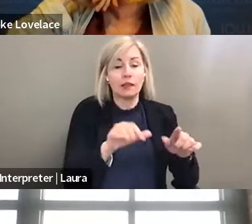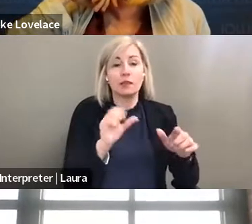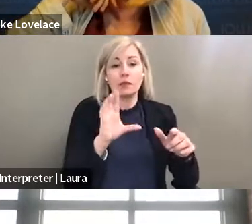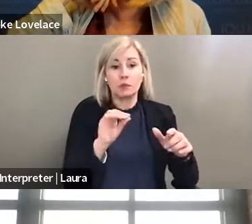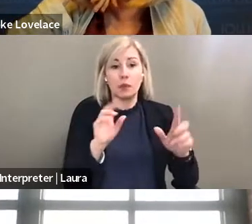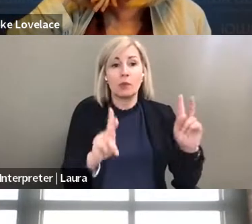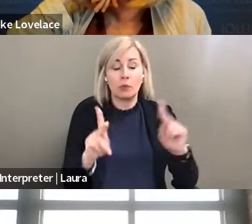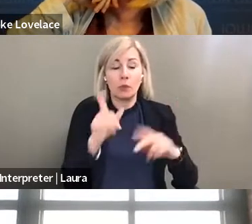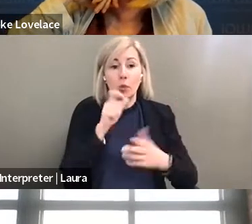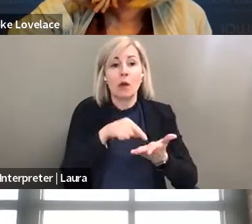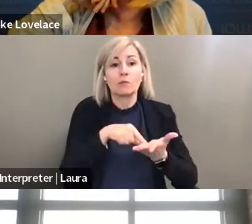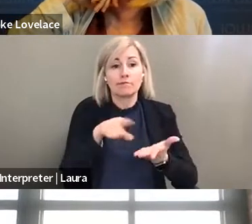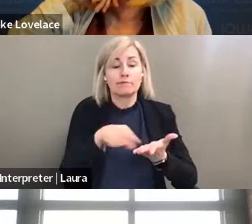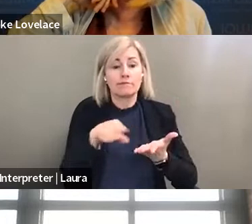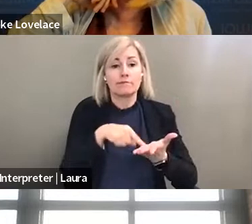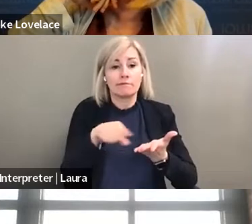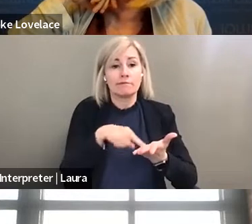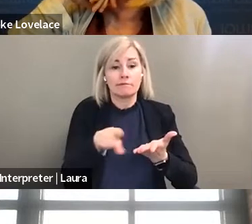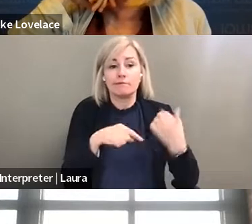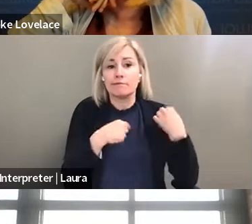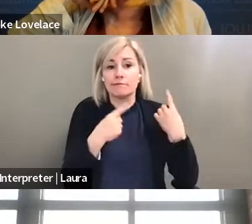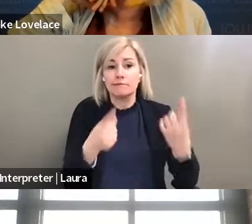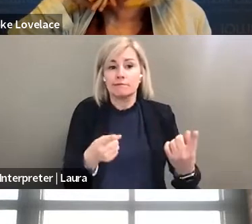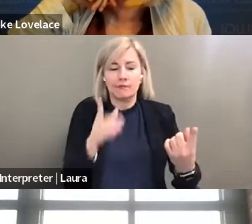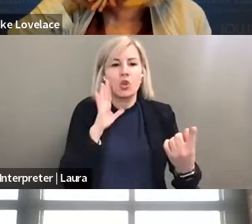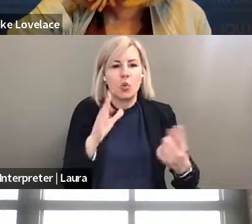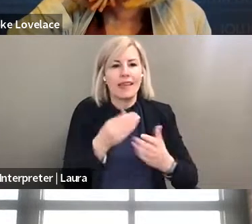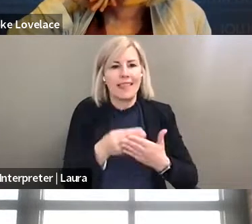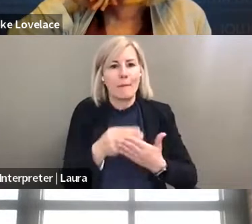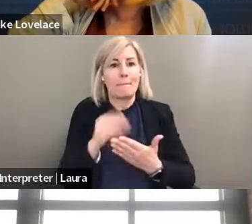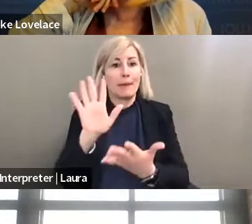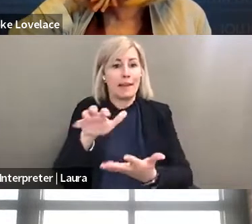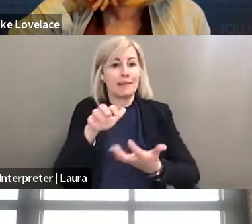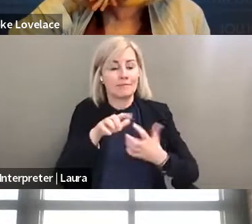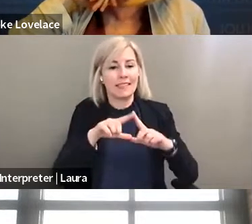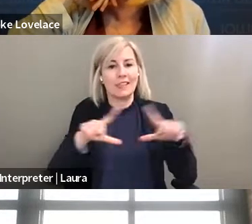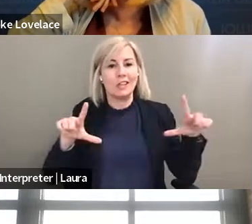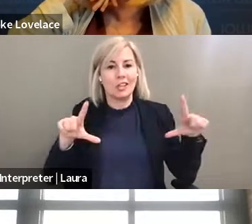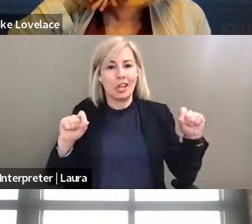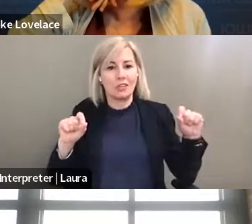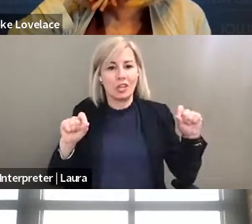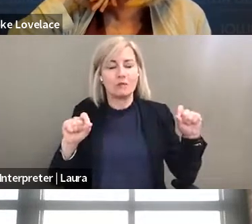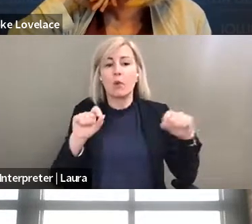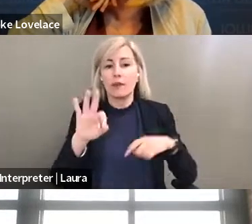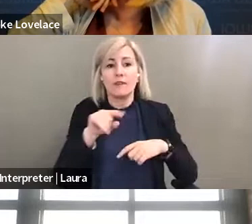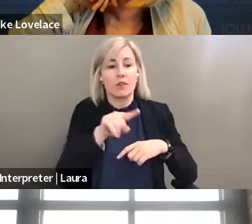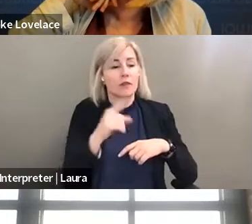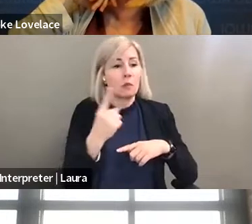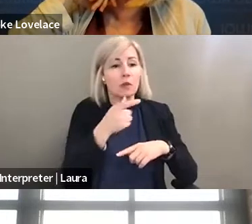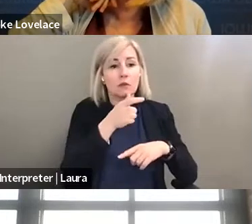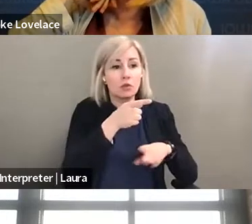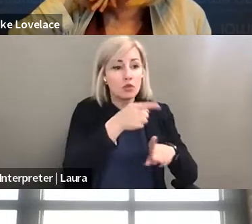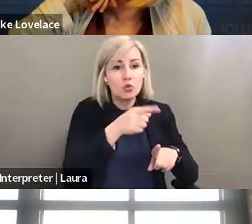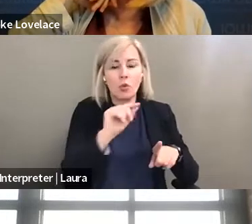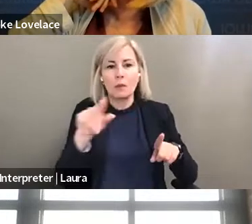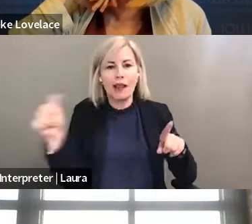folks that were sending in their premiums will get that money refunded to them in a check. So if that was something that you or someone that you know that was